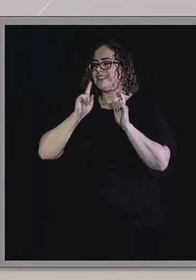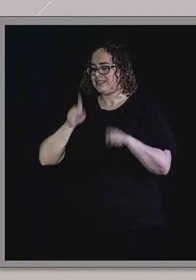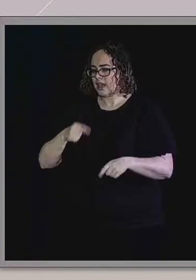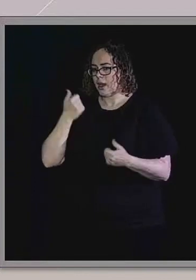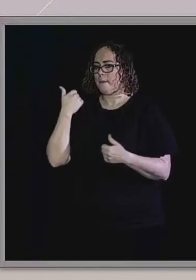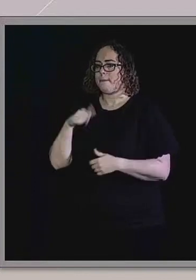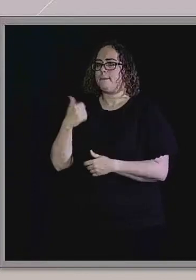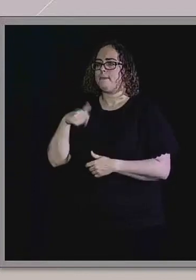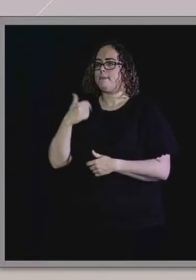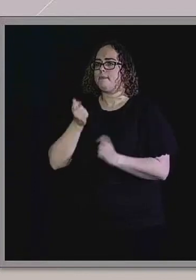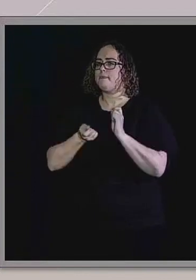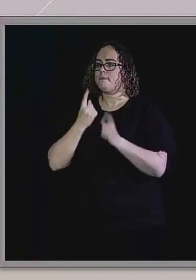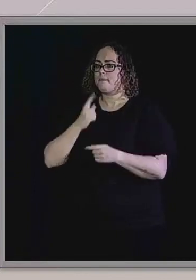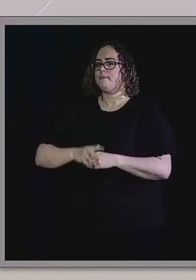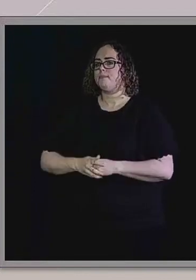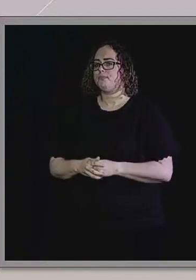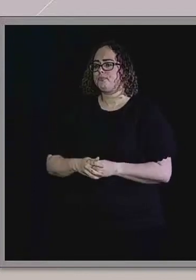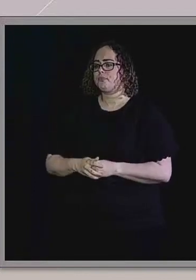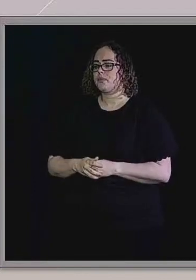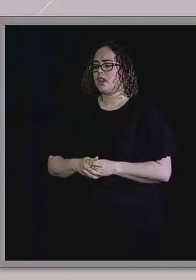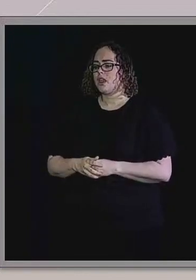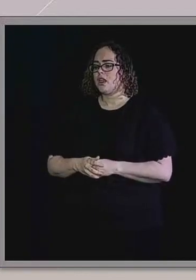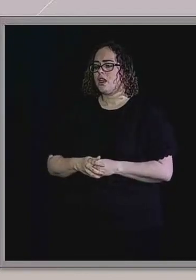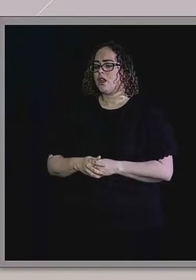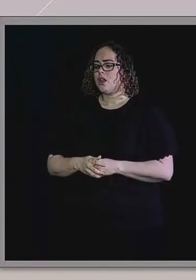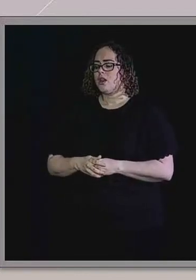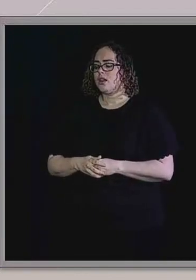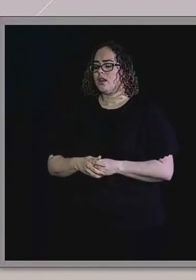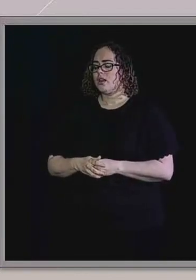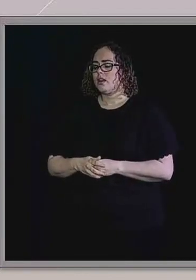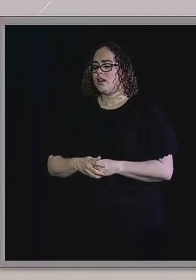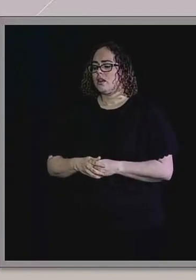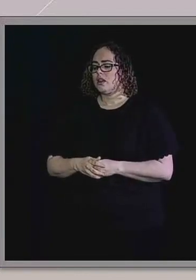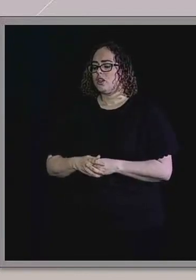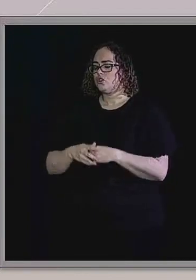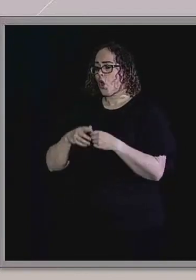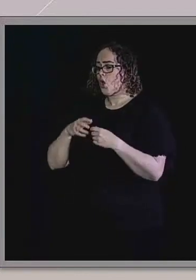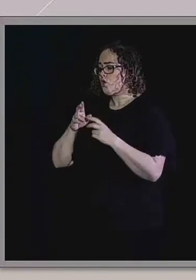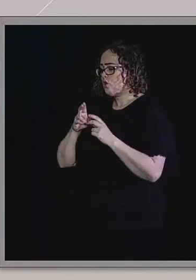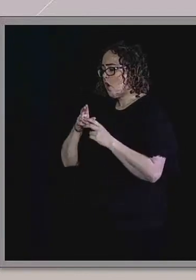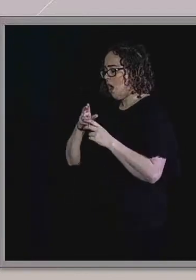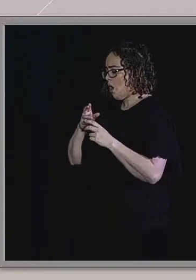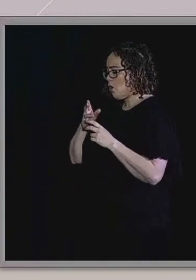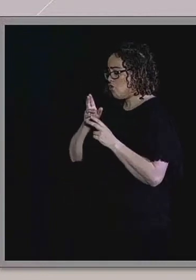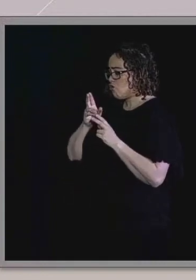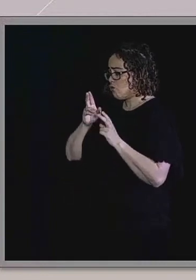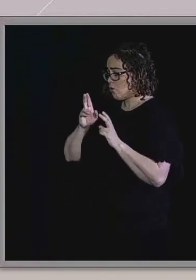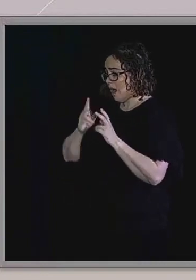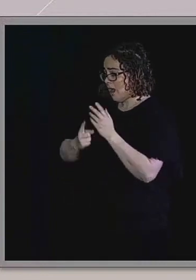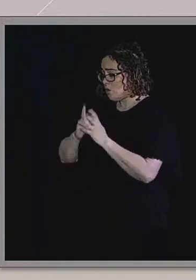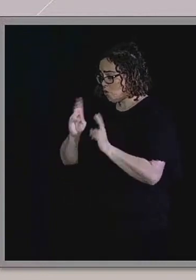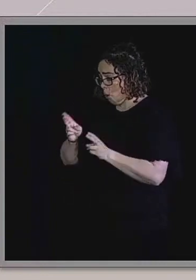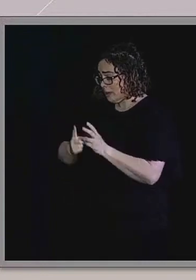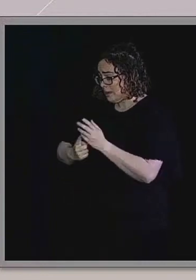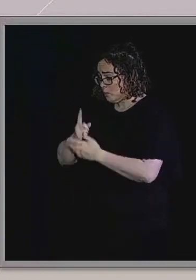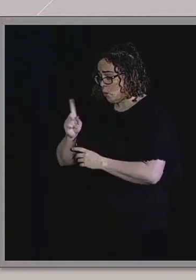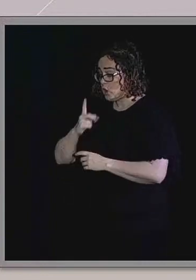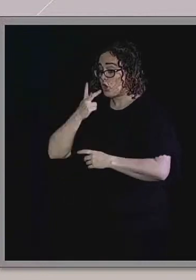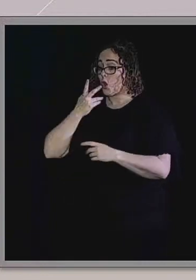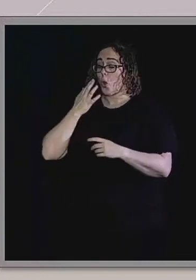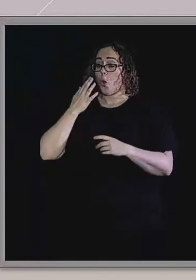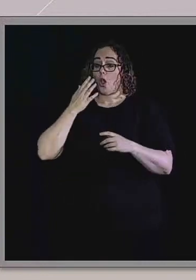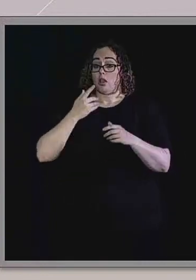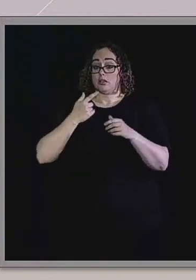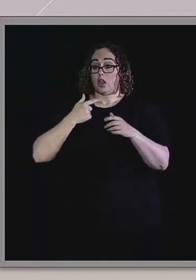there's a comment that doesn't sit well with the answer you're looking for, then you have to engage in a conversation. So I engaged